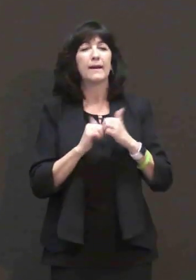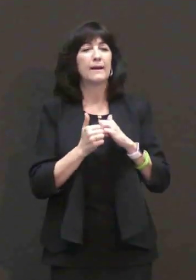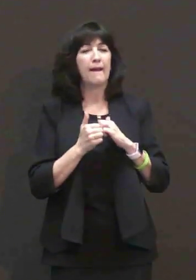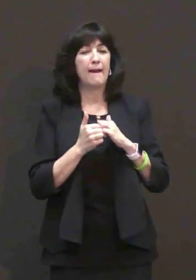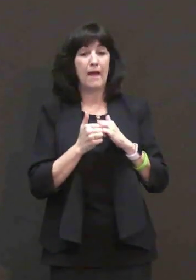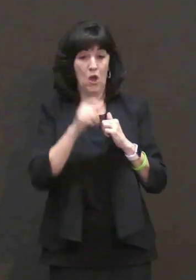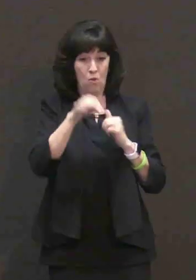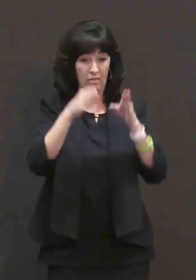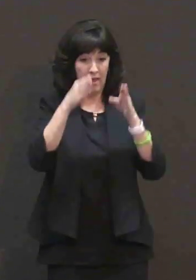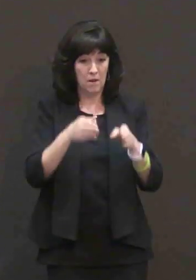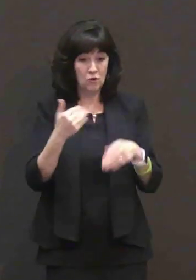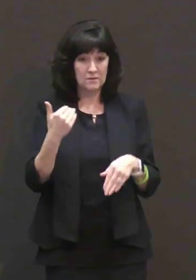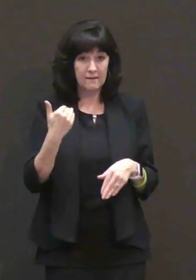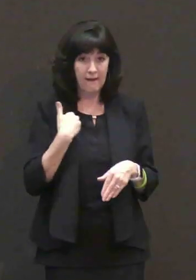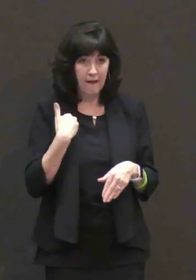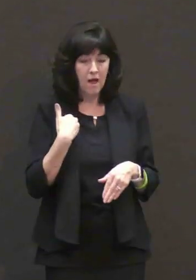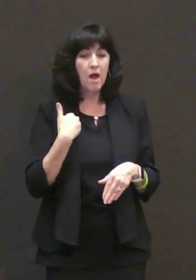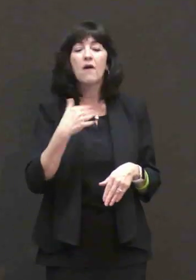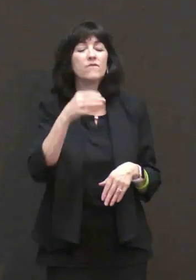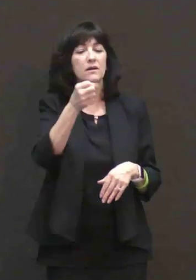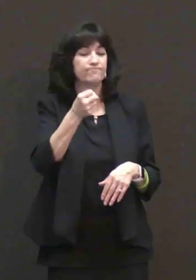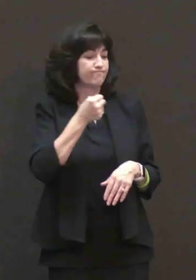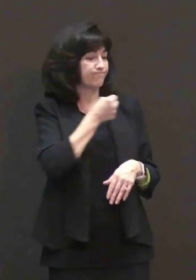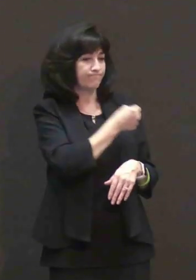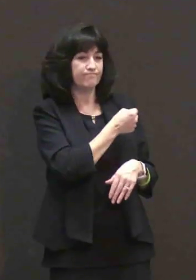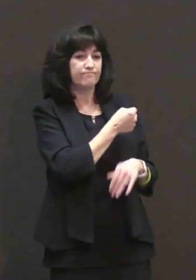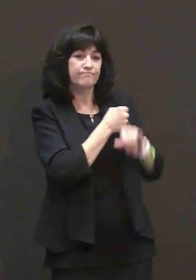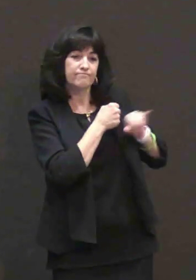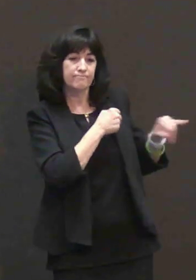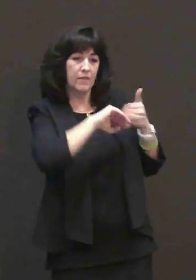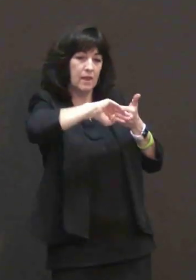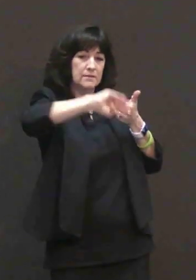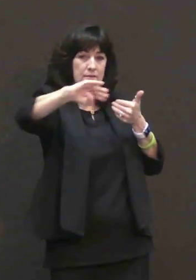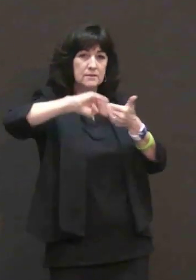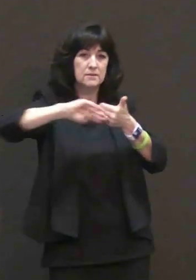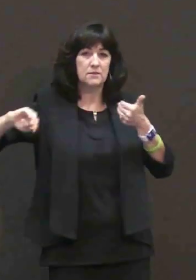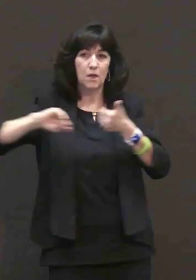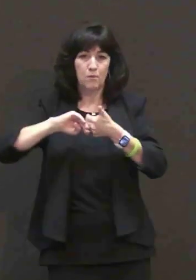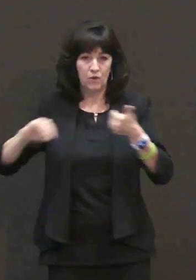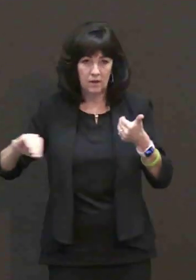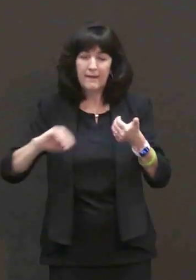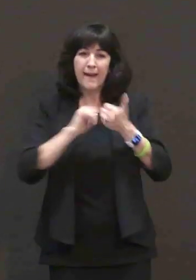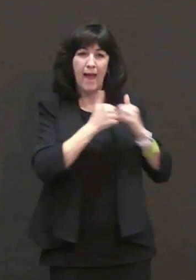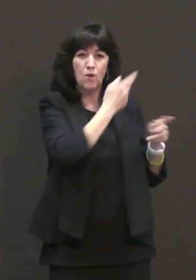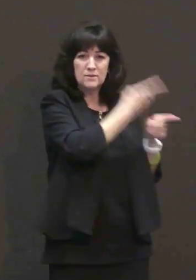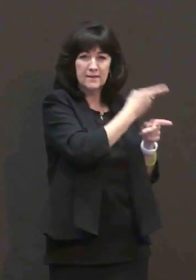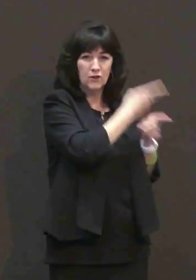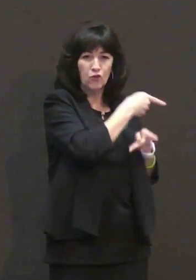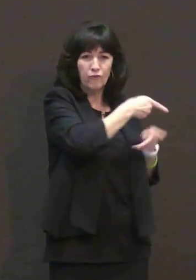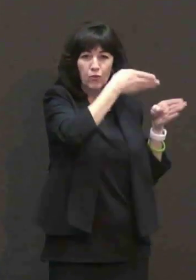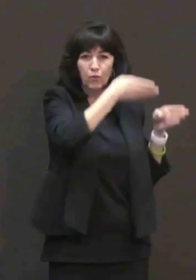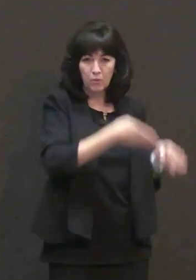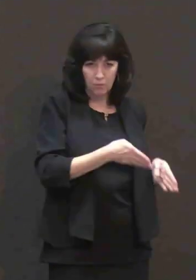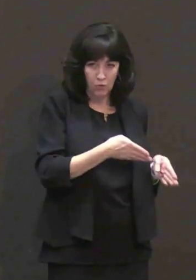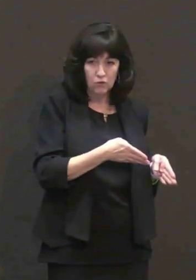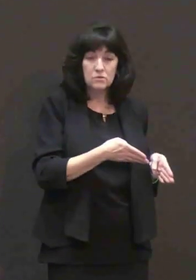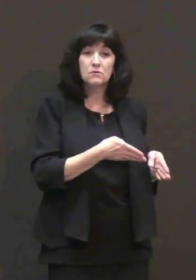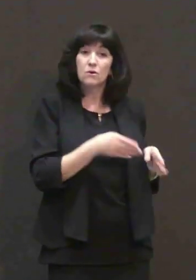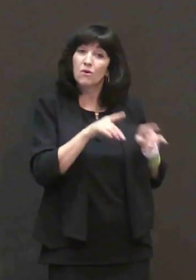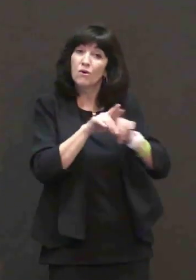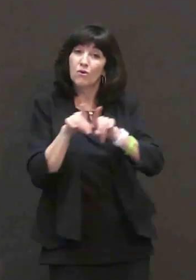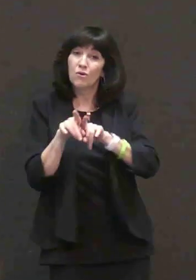and proper care for individuals who have coronavirus. and also make sure that they're aware